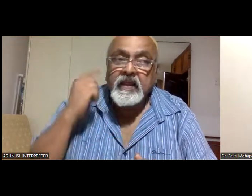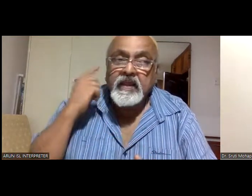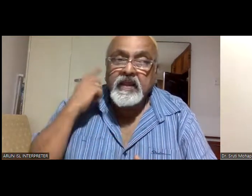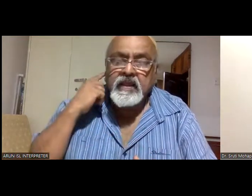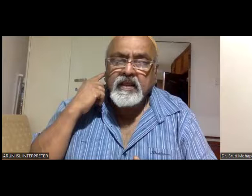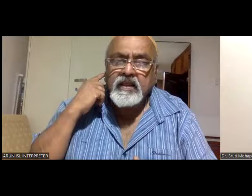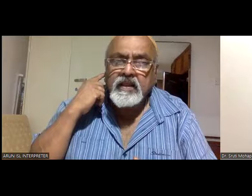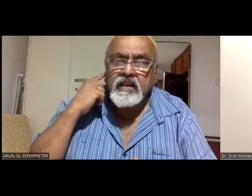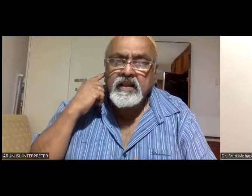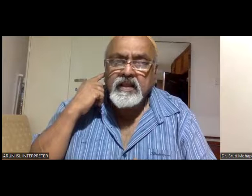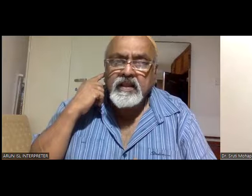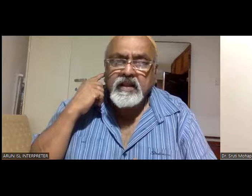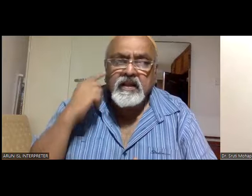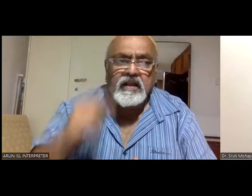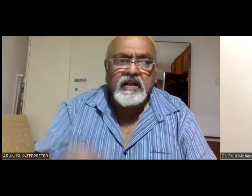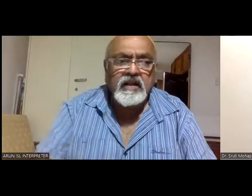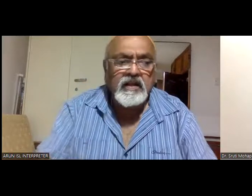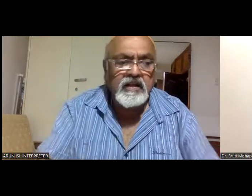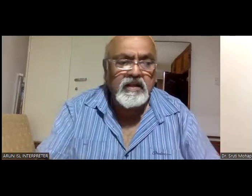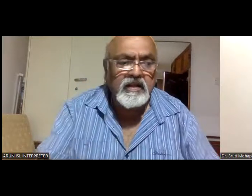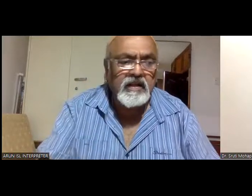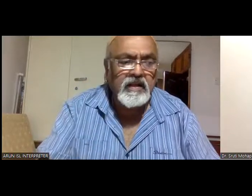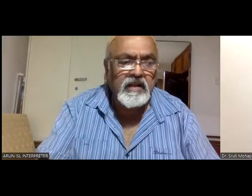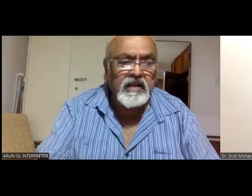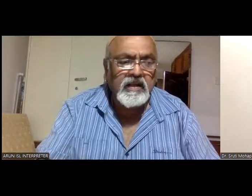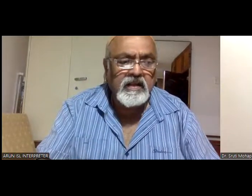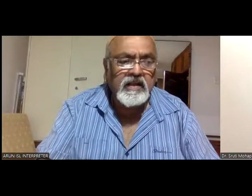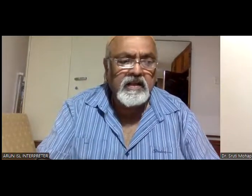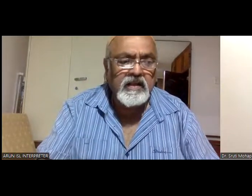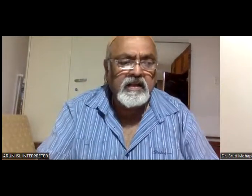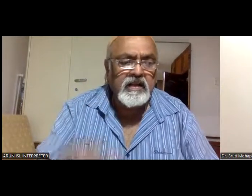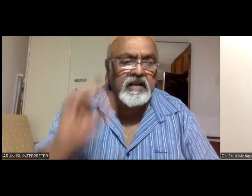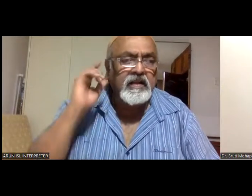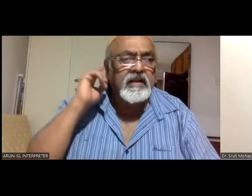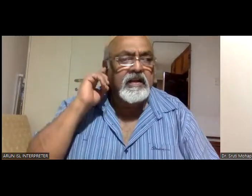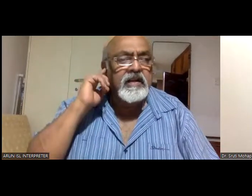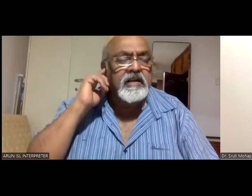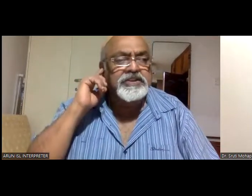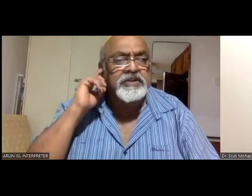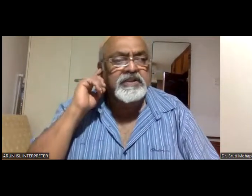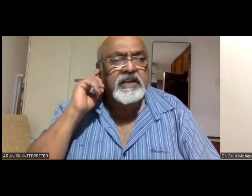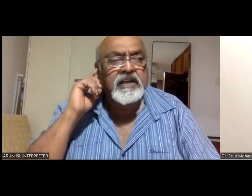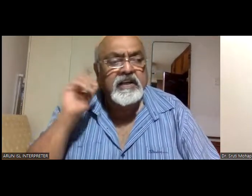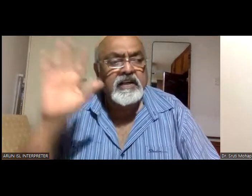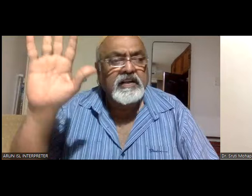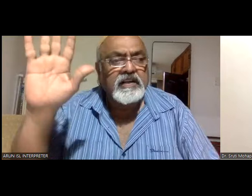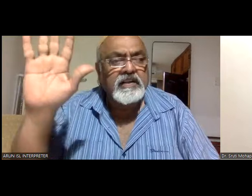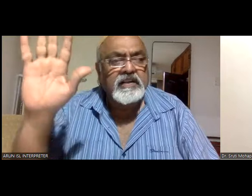is disability art. Actually, this body structure of women with disabilities.